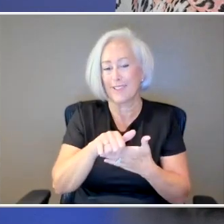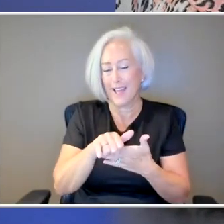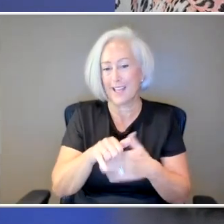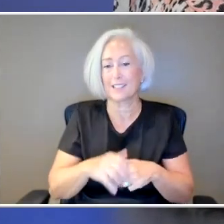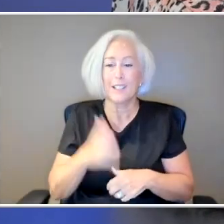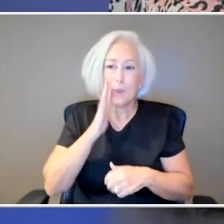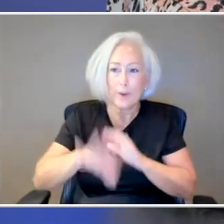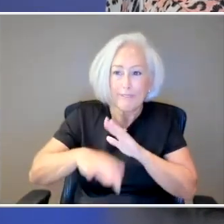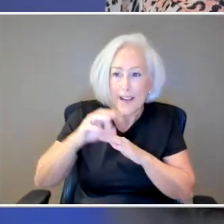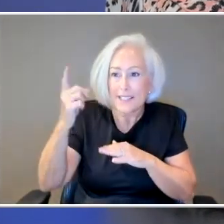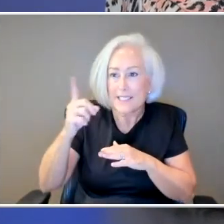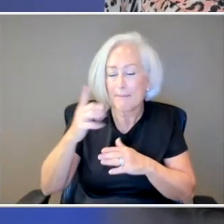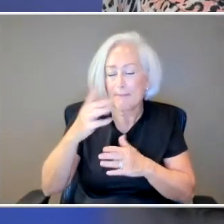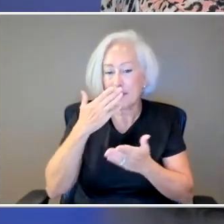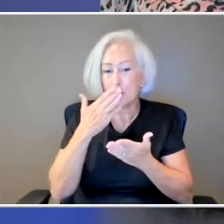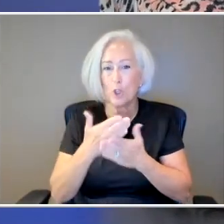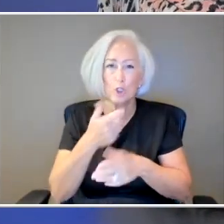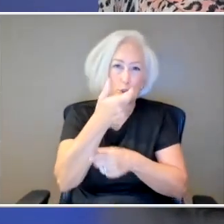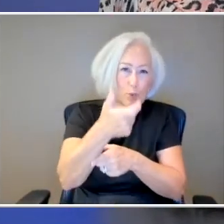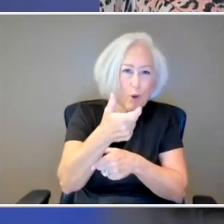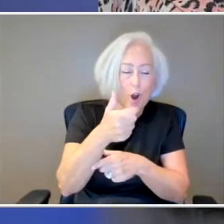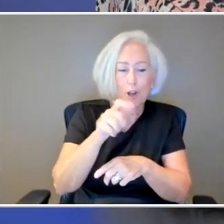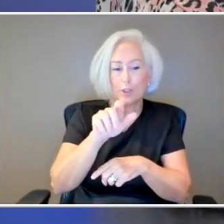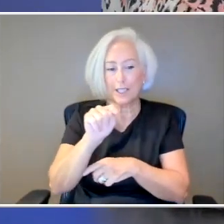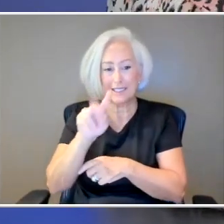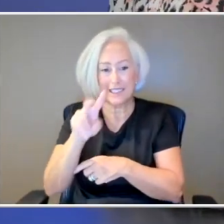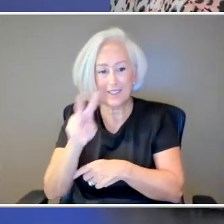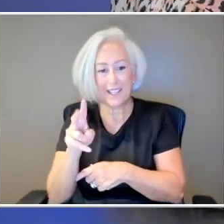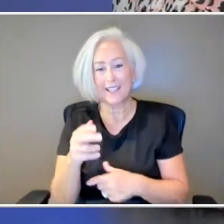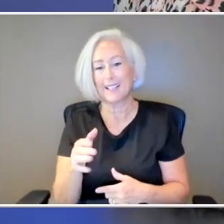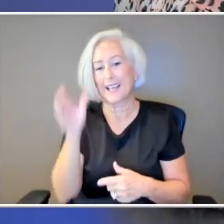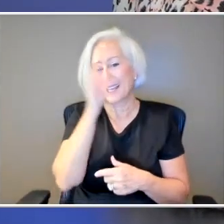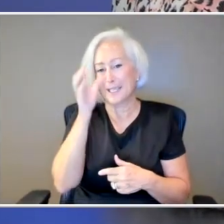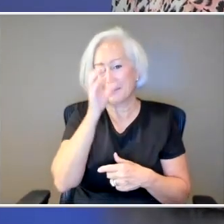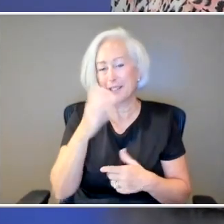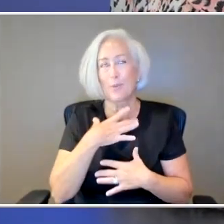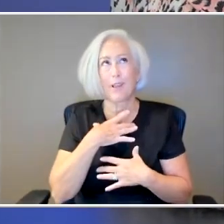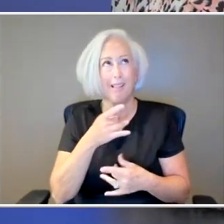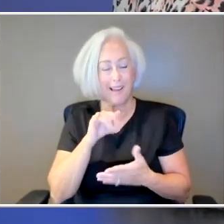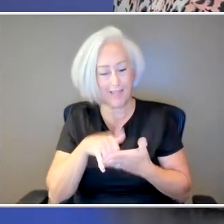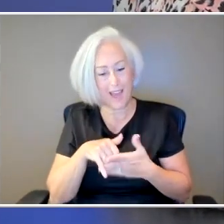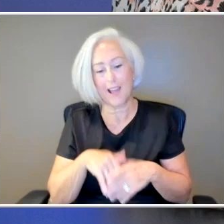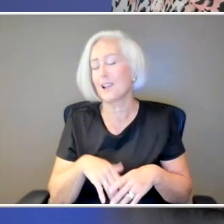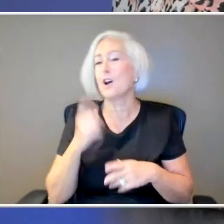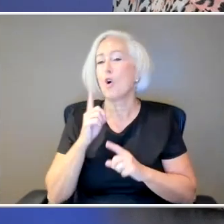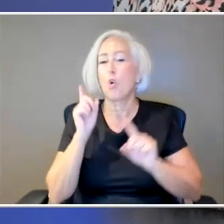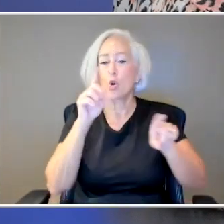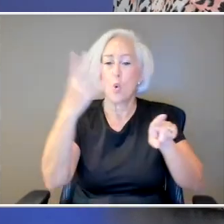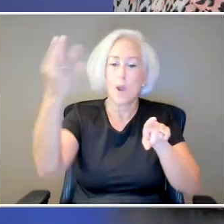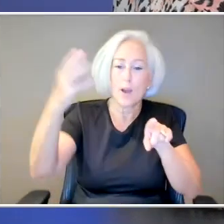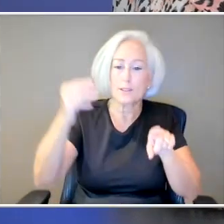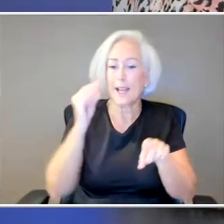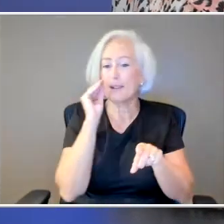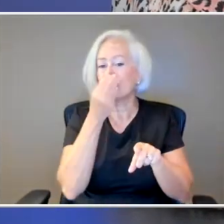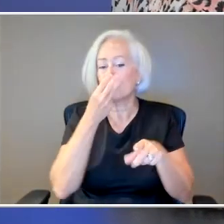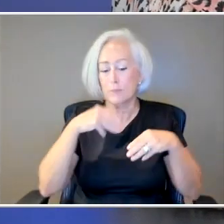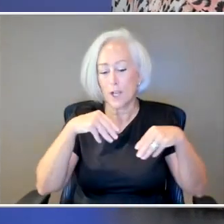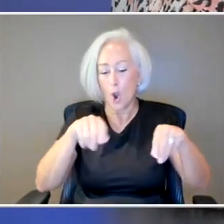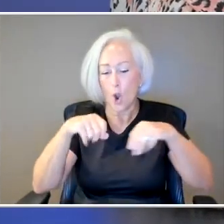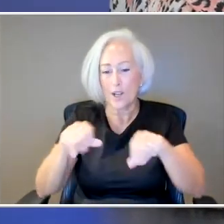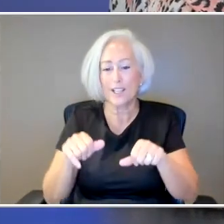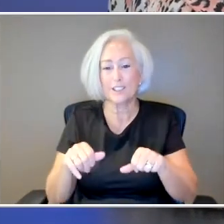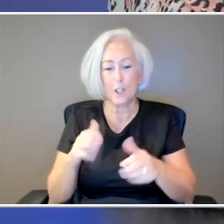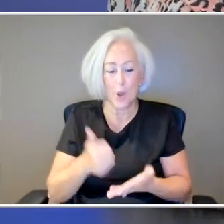watch together on TV, like comedians. It's a giggle. Yes. Going out in the garden and doing some gardening. So where you lift each other up. And